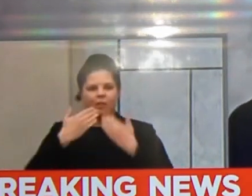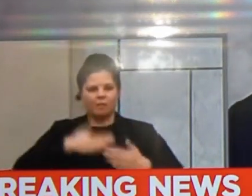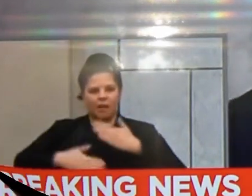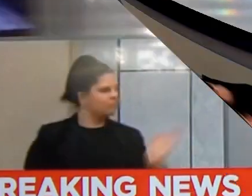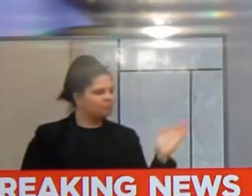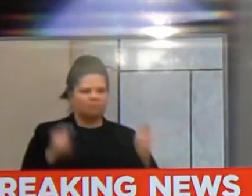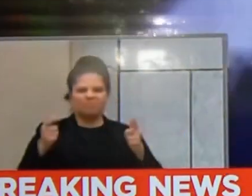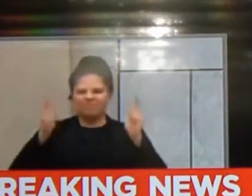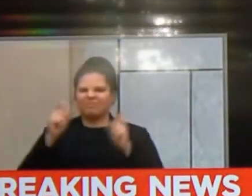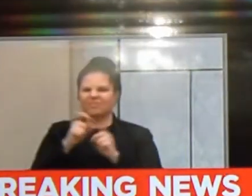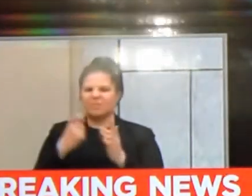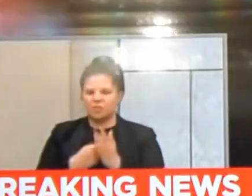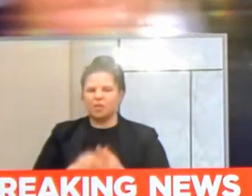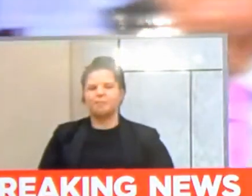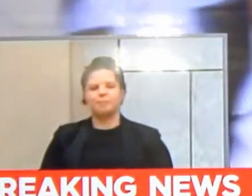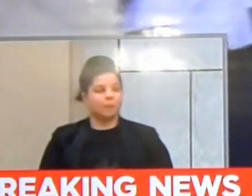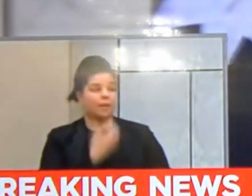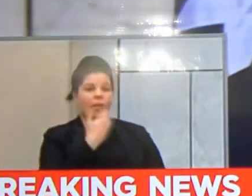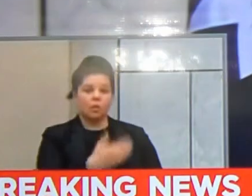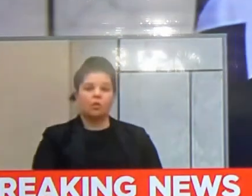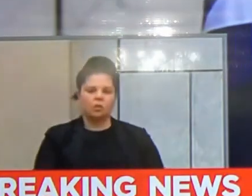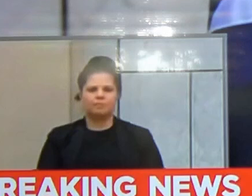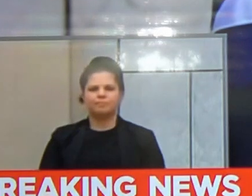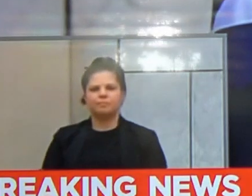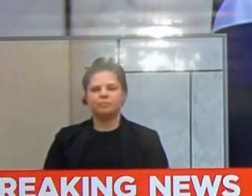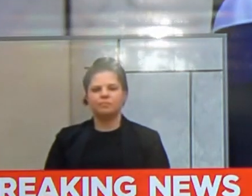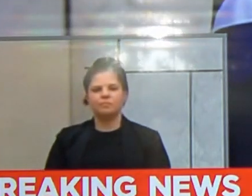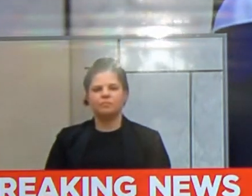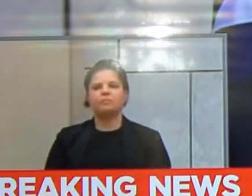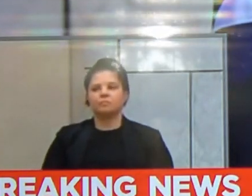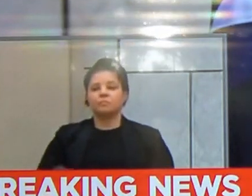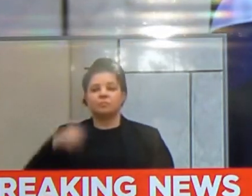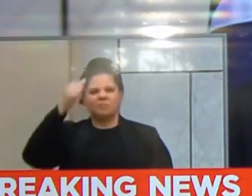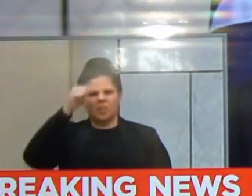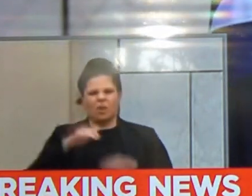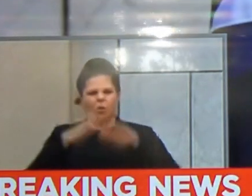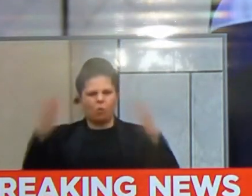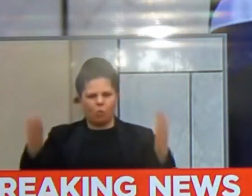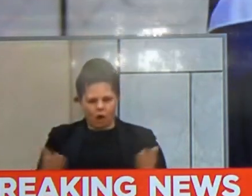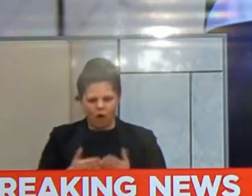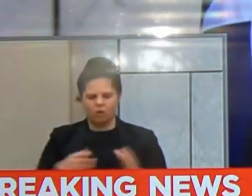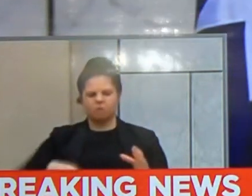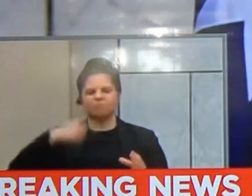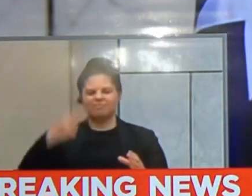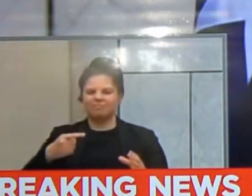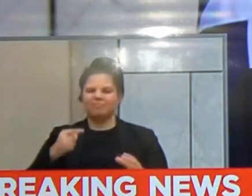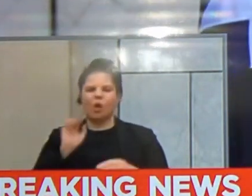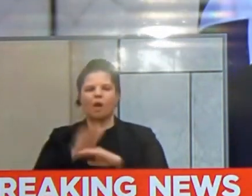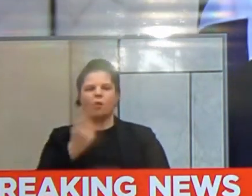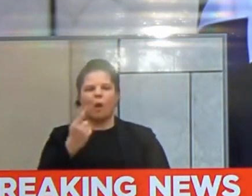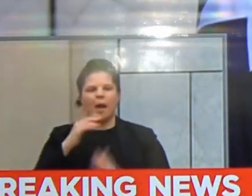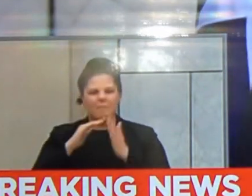pass over to the Chief Minister. Thanks, Prime Minister. So worldwide, we've now passed 1 million reported cases